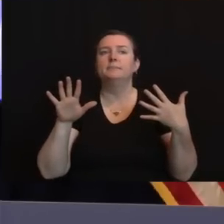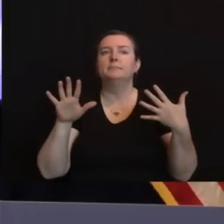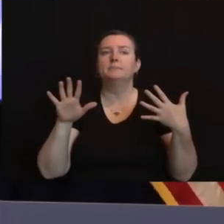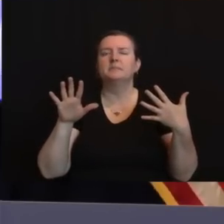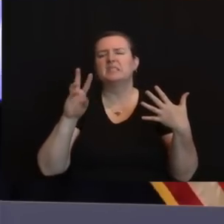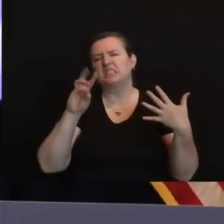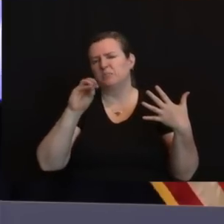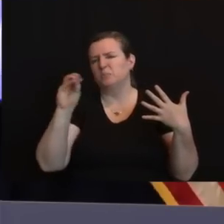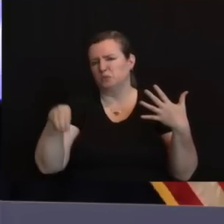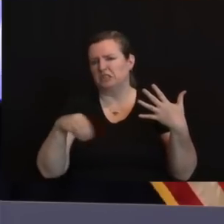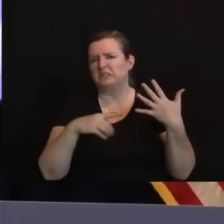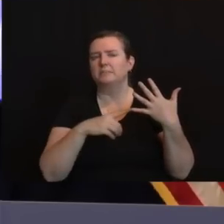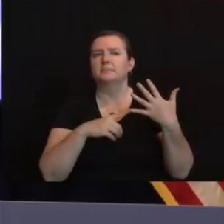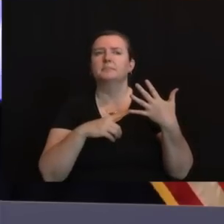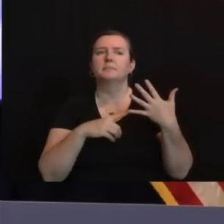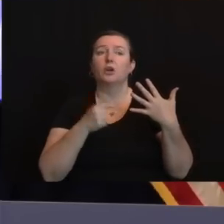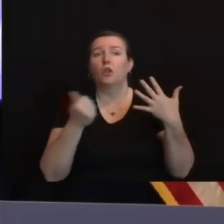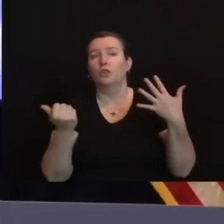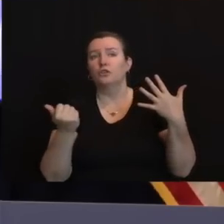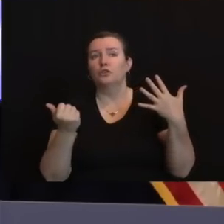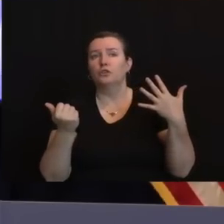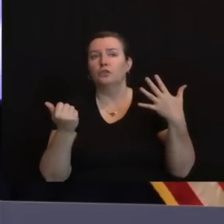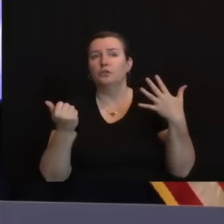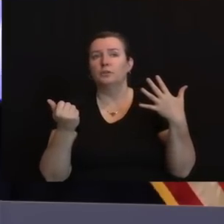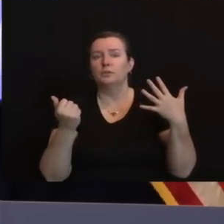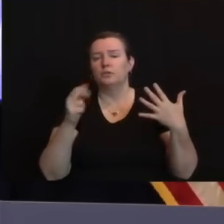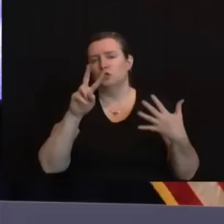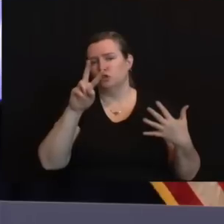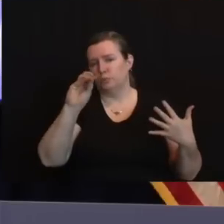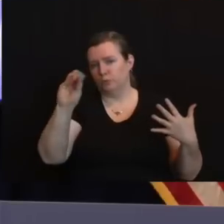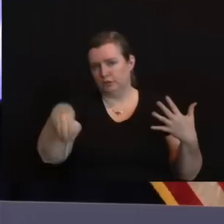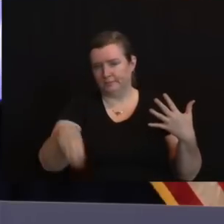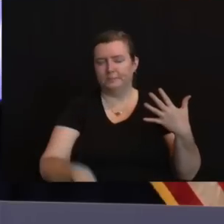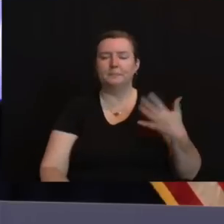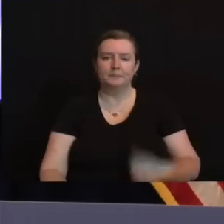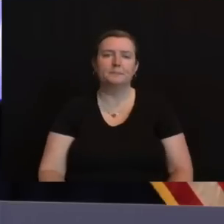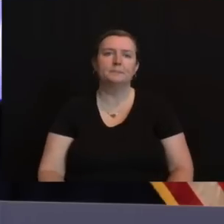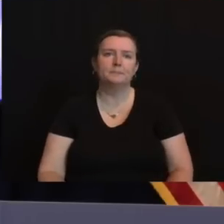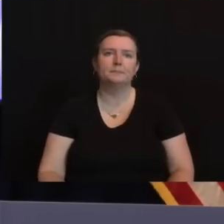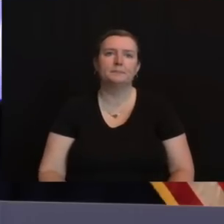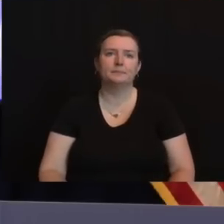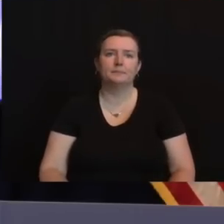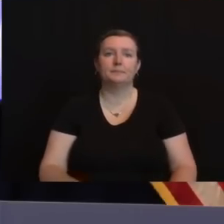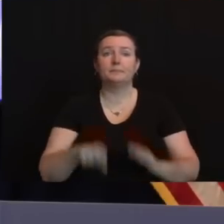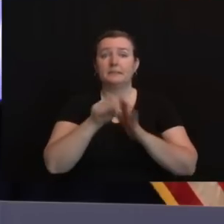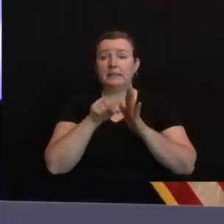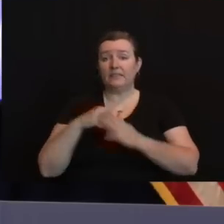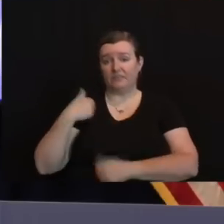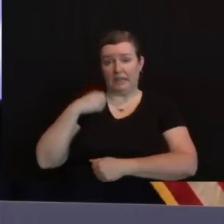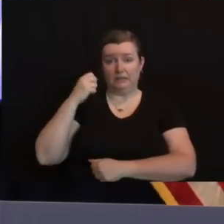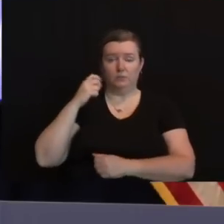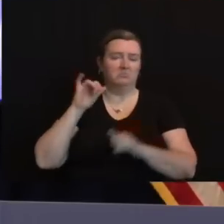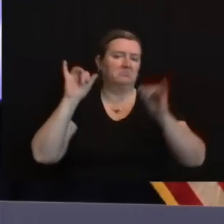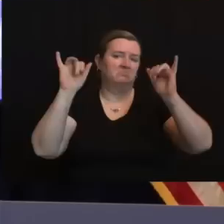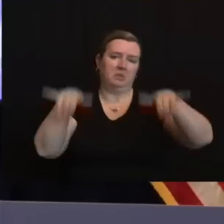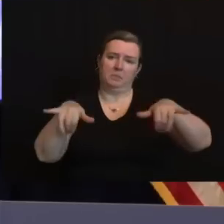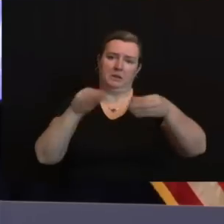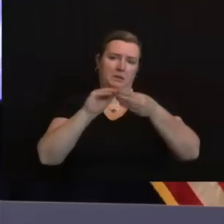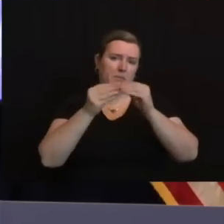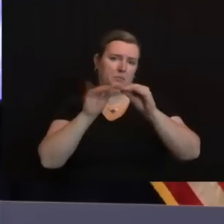5.6%, other, 1.8%. At the state veterans' homes, the numbers remain the same as we've been